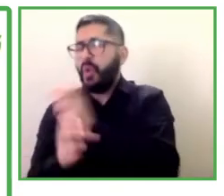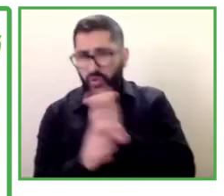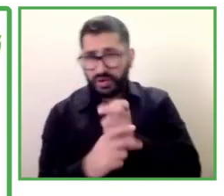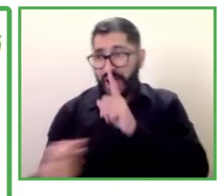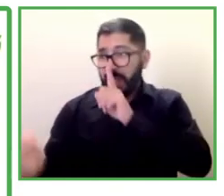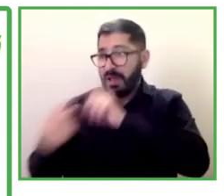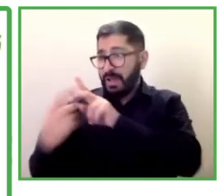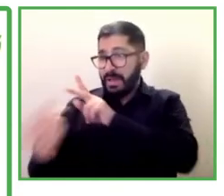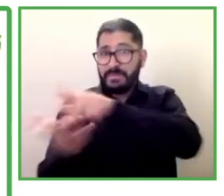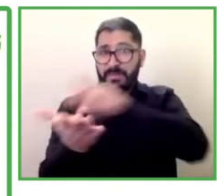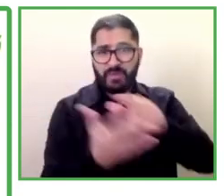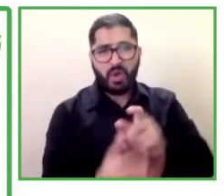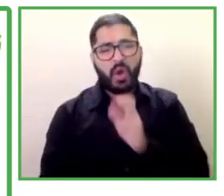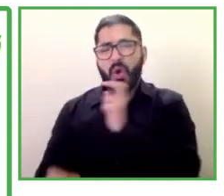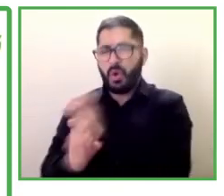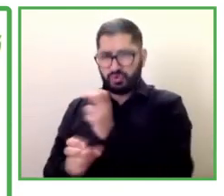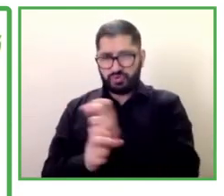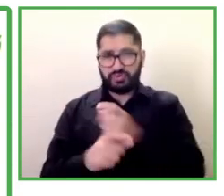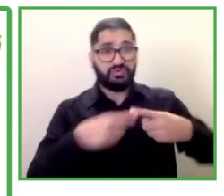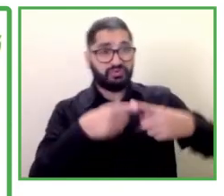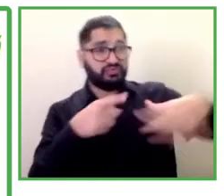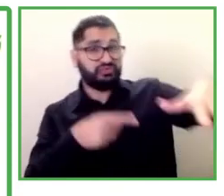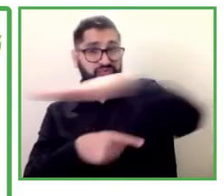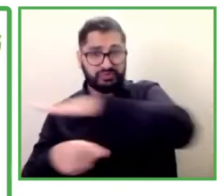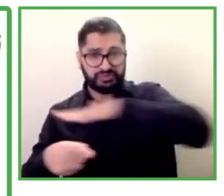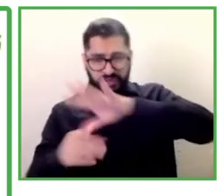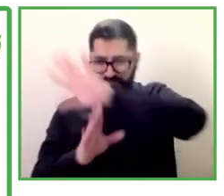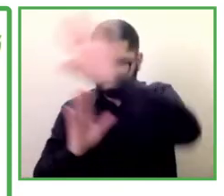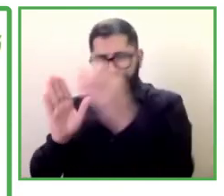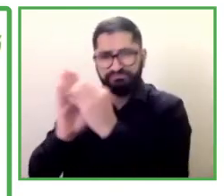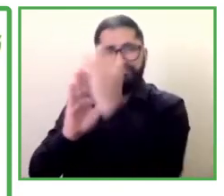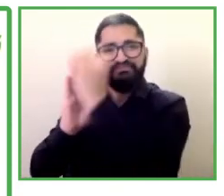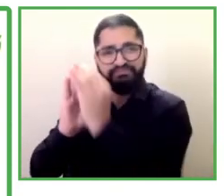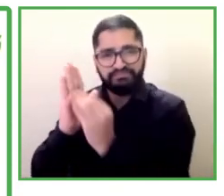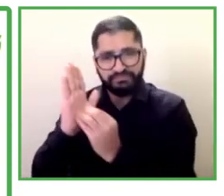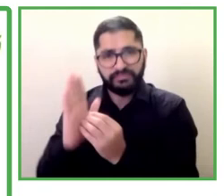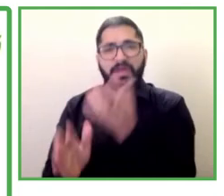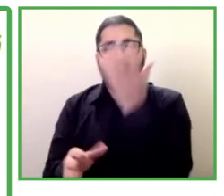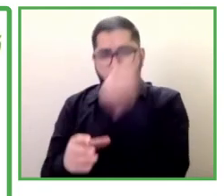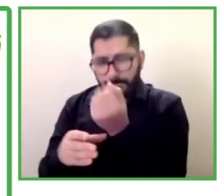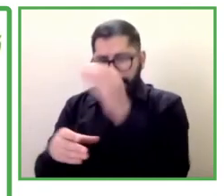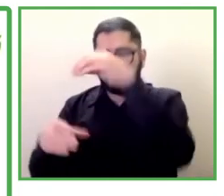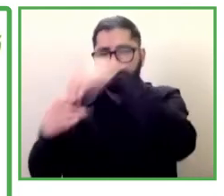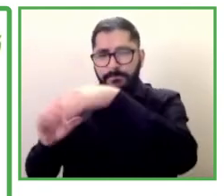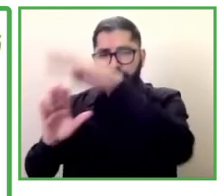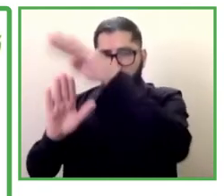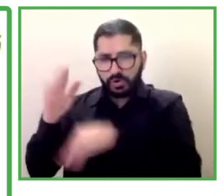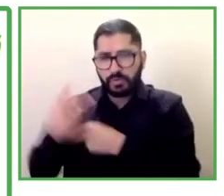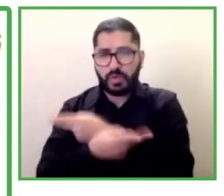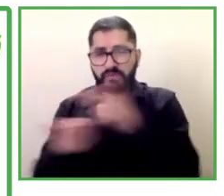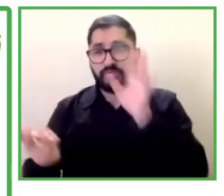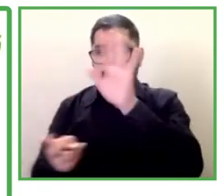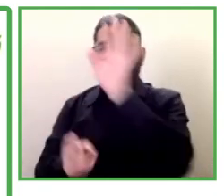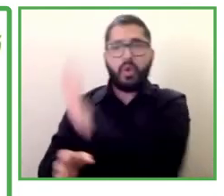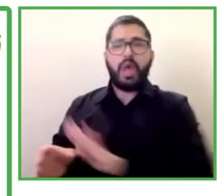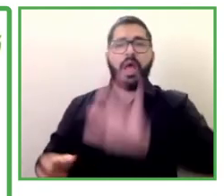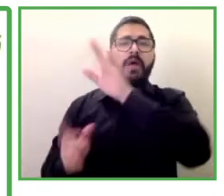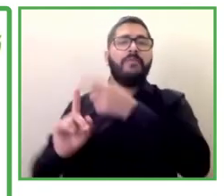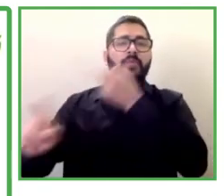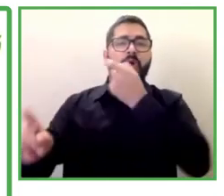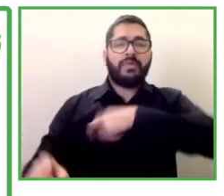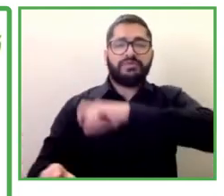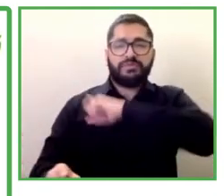not part of the legal aspect, for the legal consideration of people that have that are considered